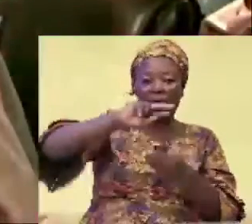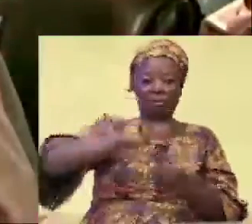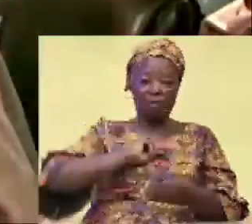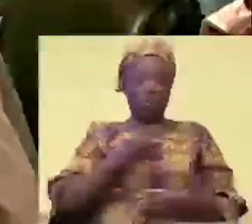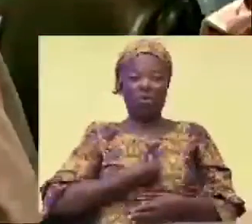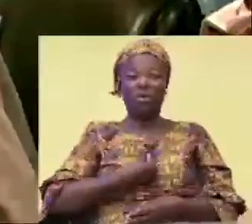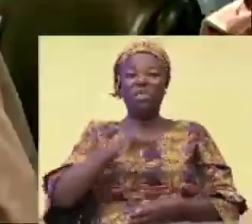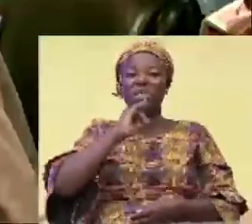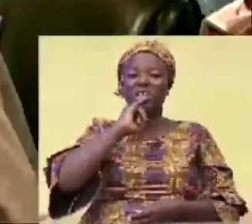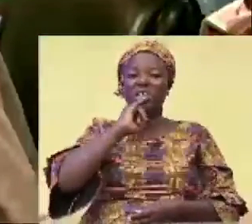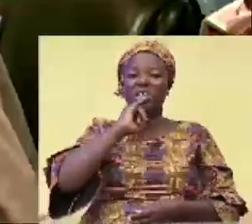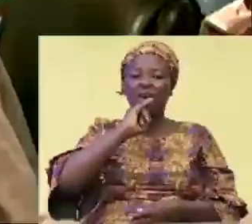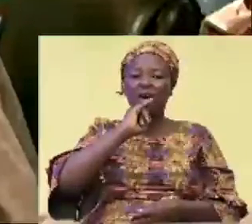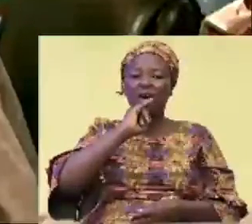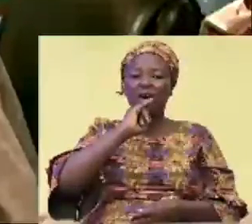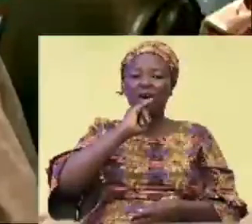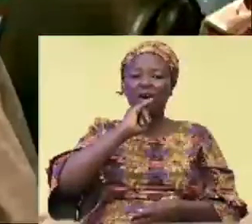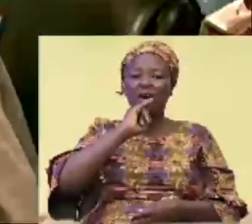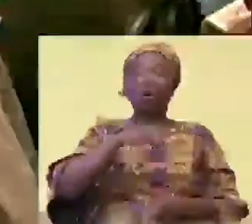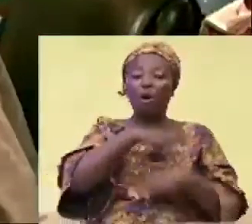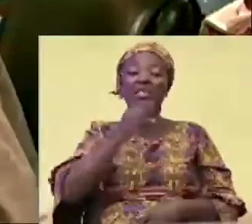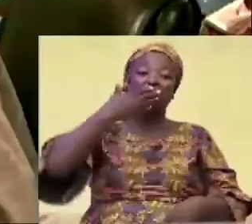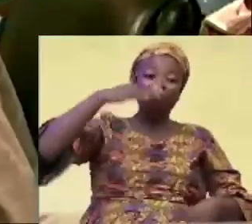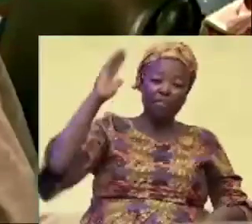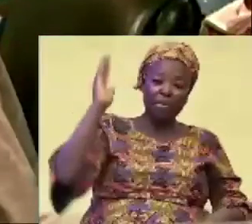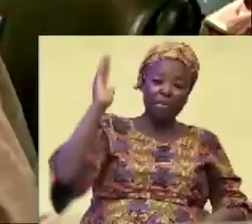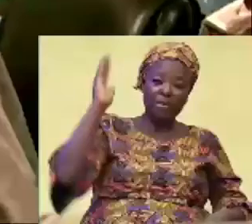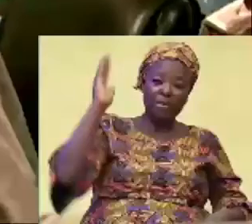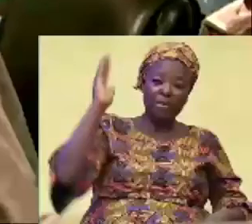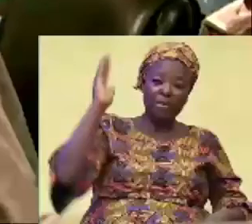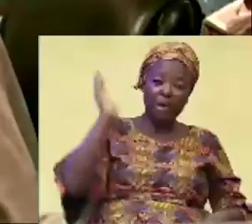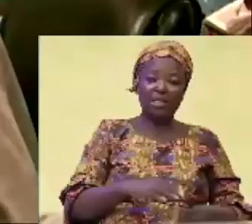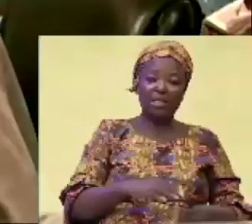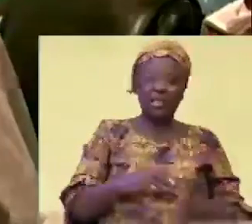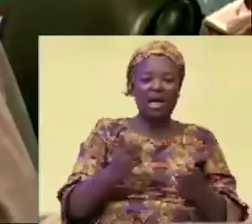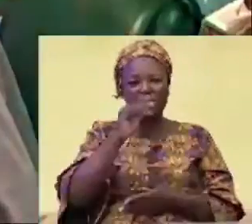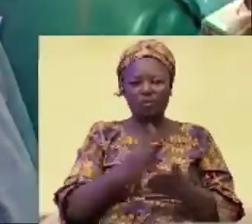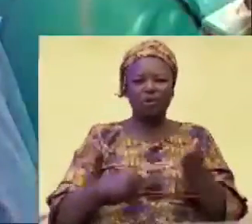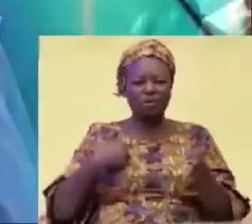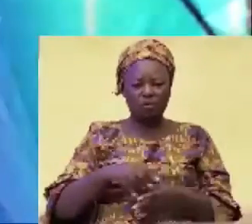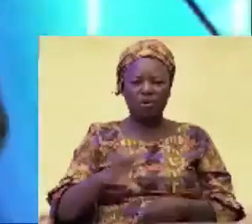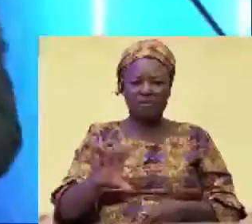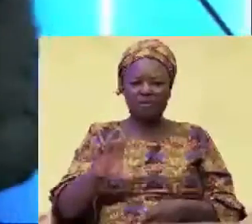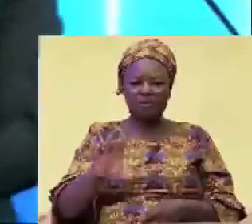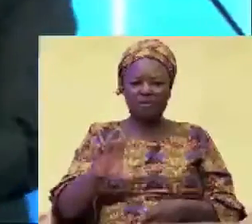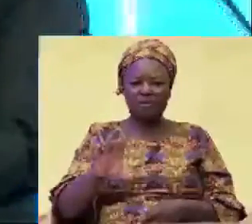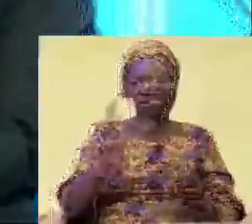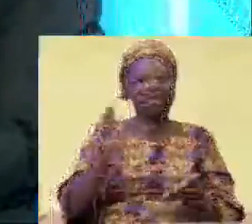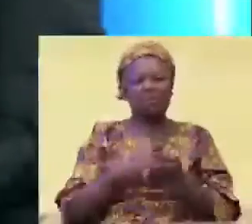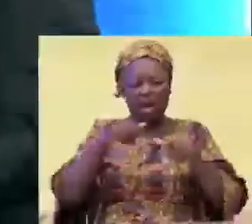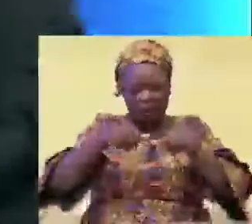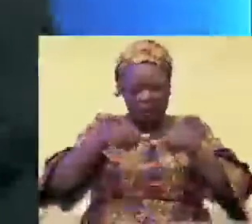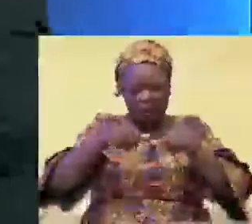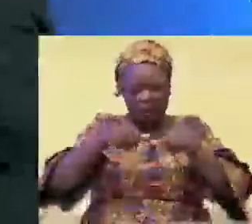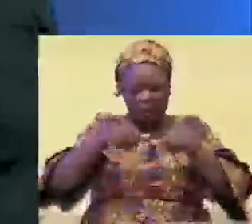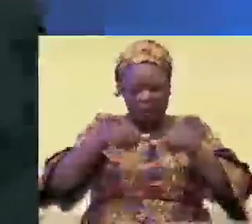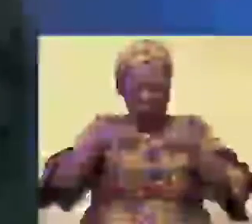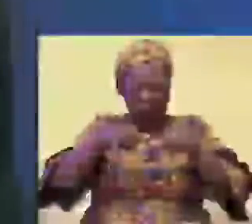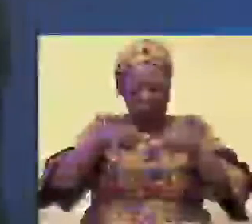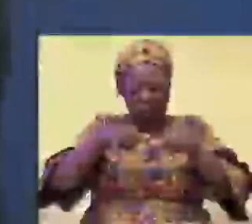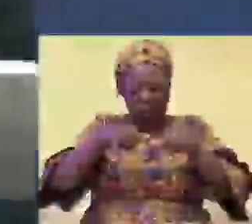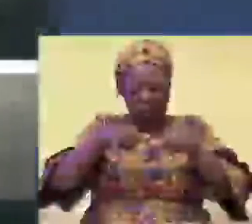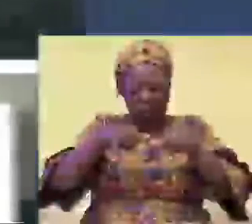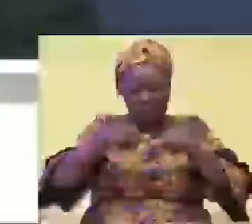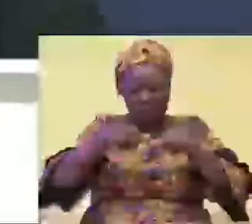all around, all I see is decay. Decay that you'll find in that song, Abide With Me.